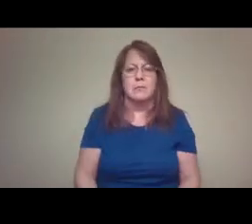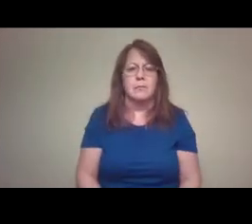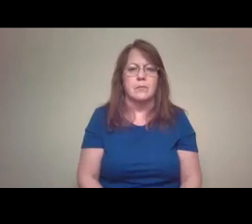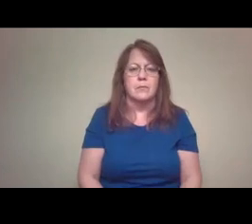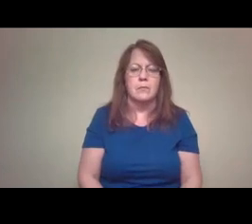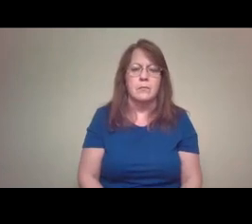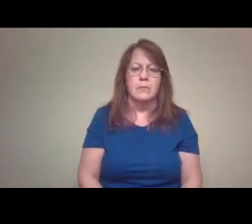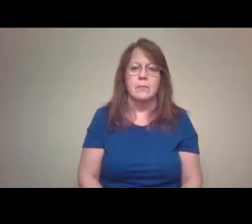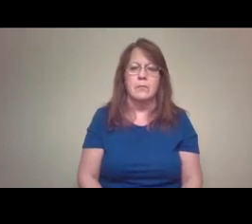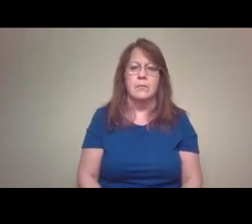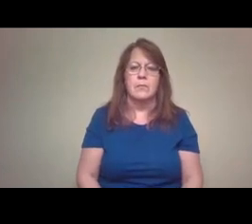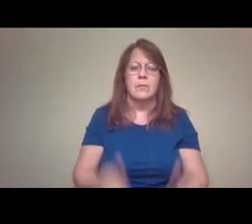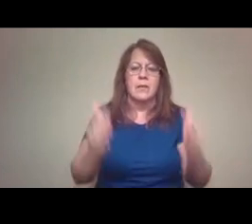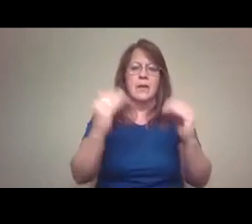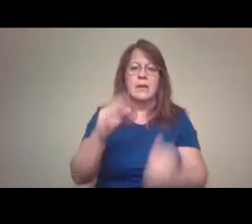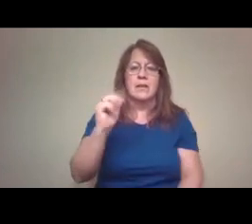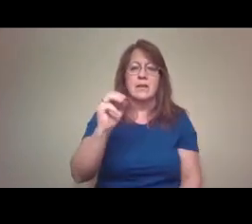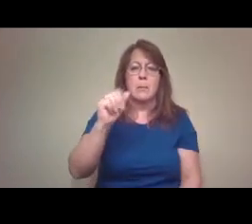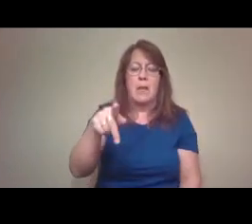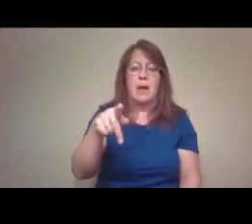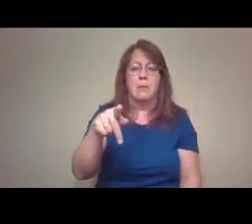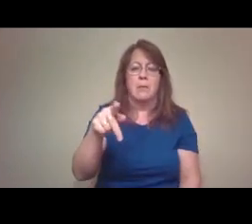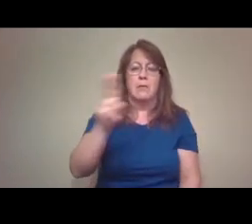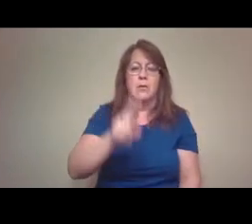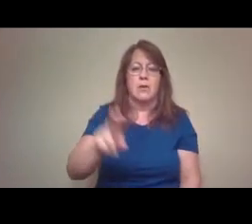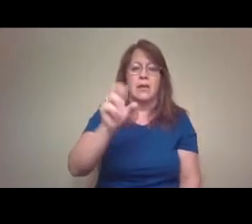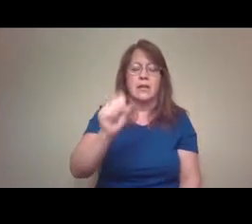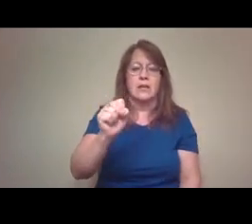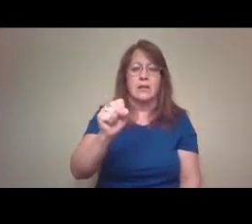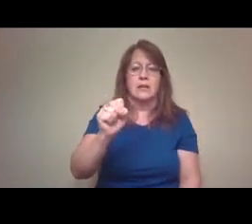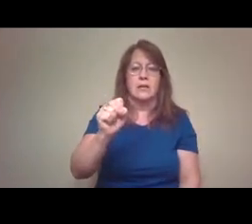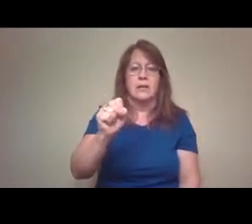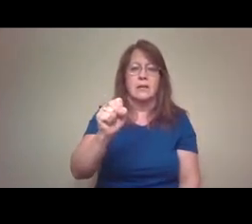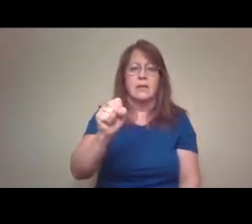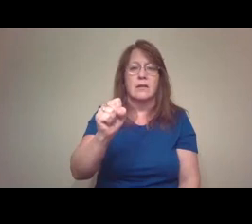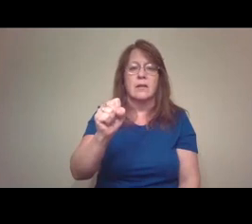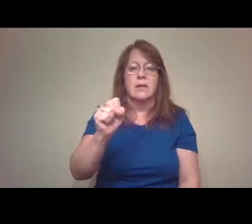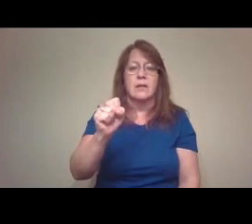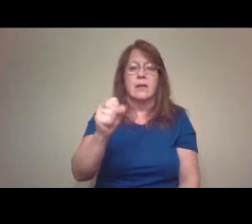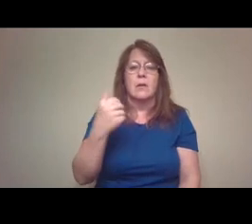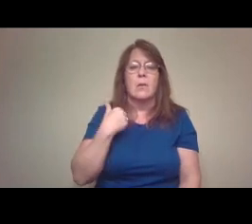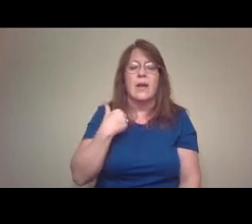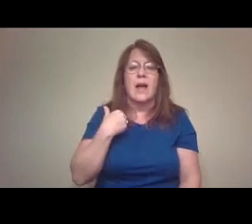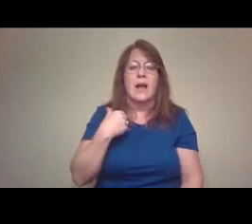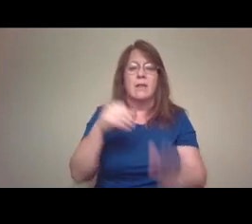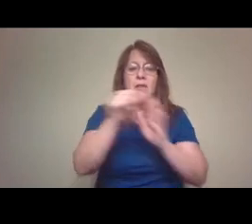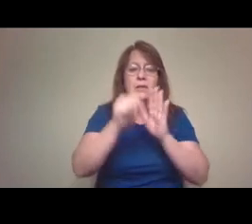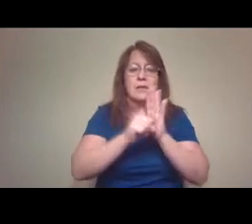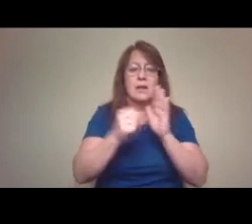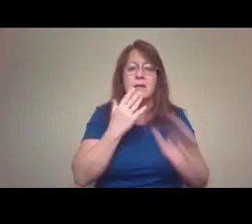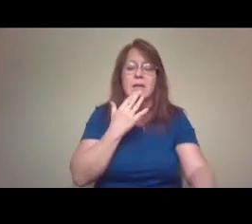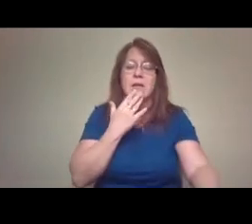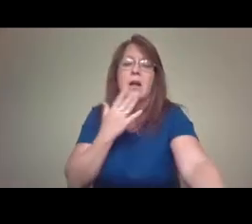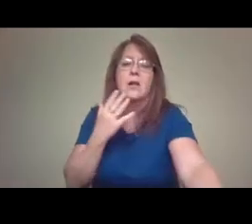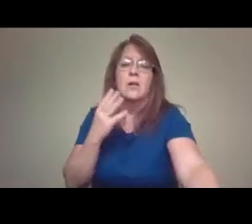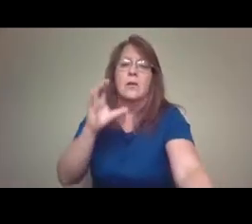All right, so this is a map of the United States, and we have the states color-coded, and the darker the color of